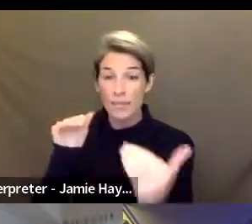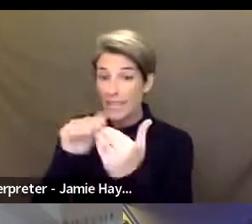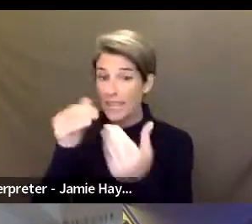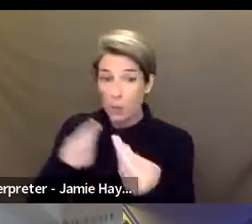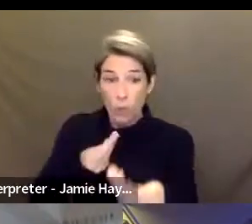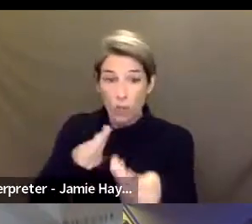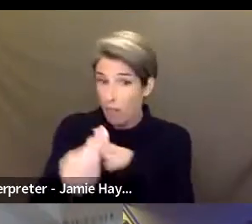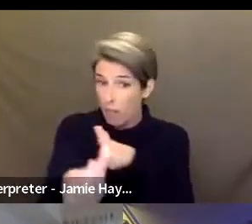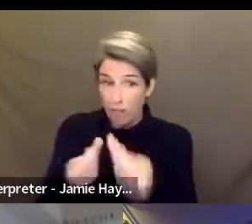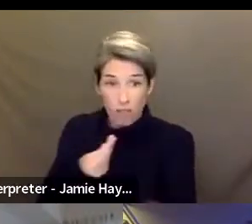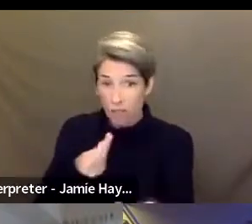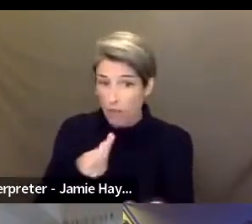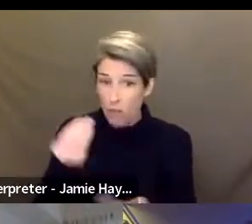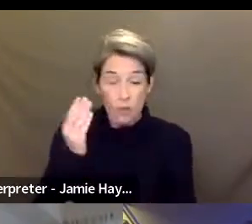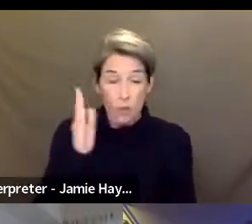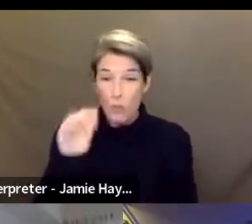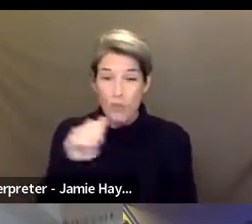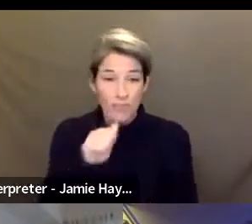have patience.